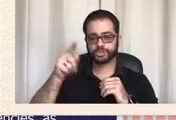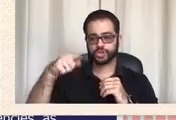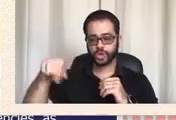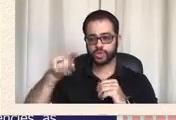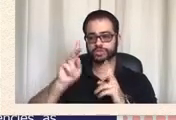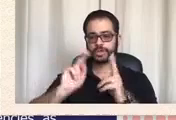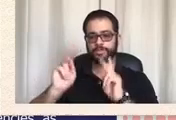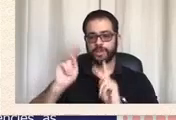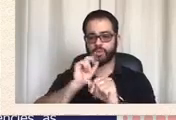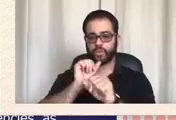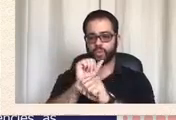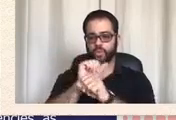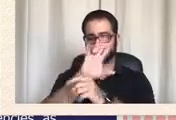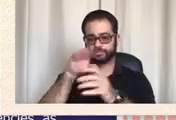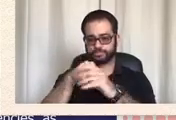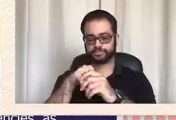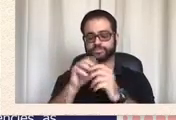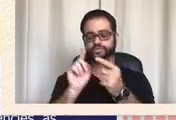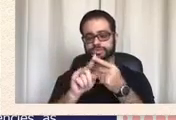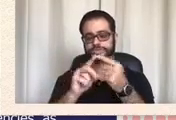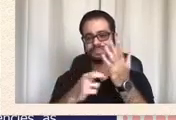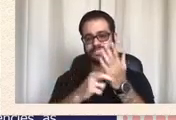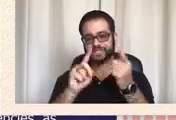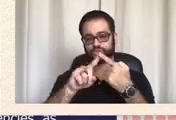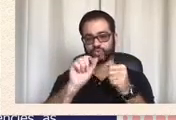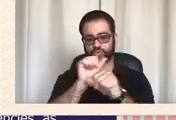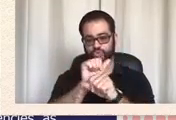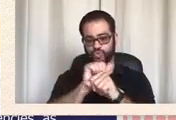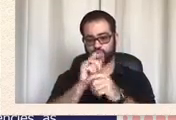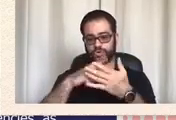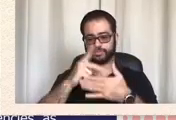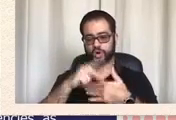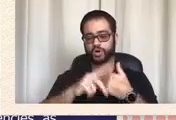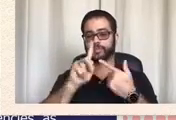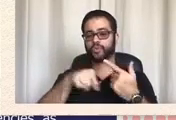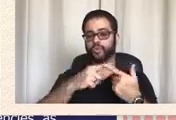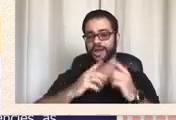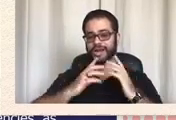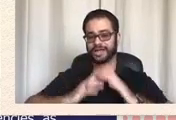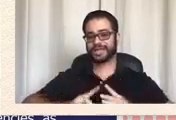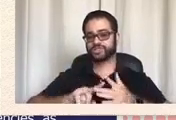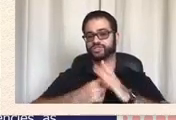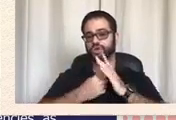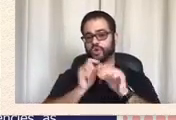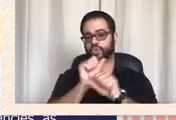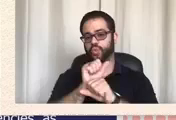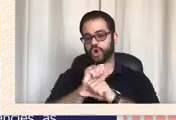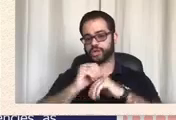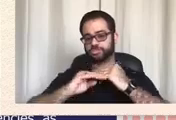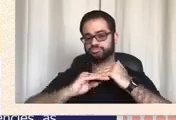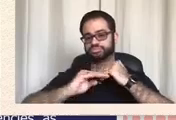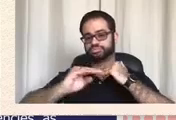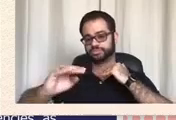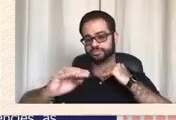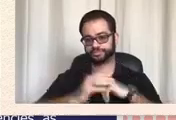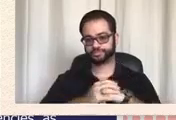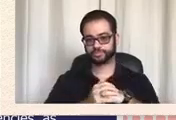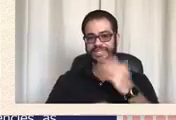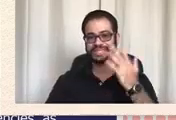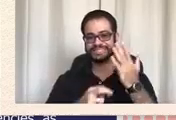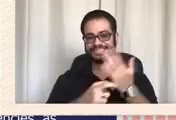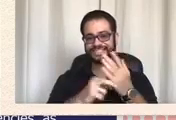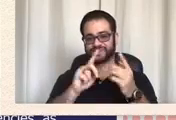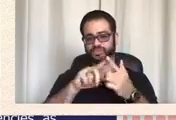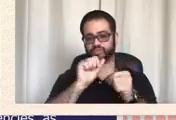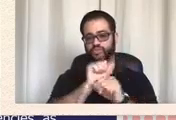participating in the Ticket to Work program when a client starts working at a sustained level. The ticket program may provide some